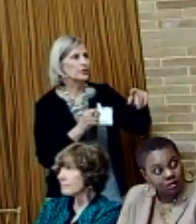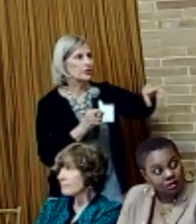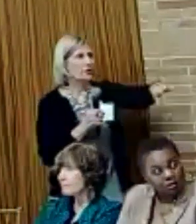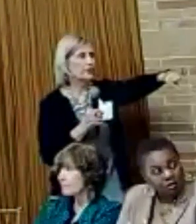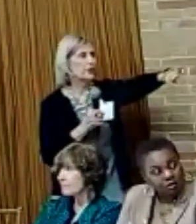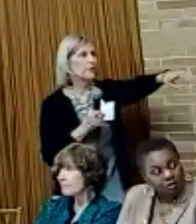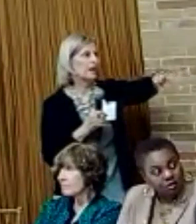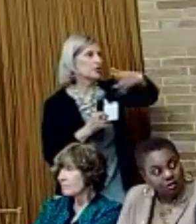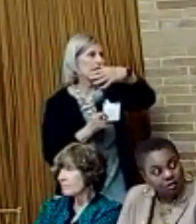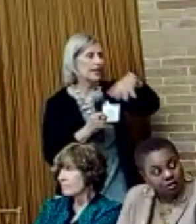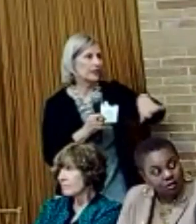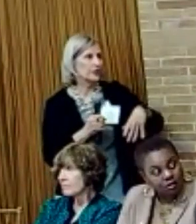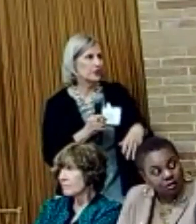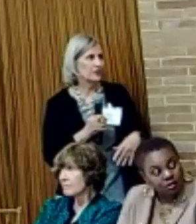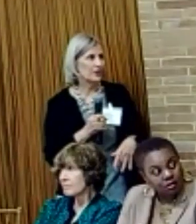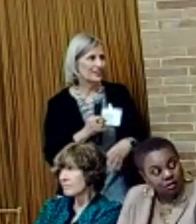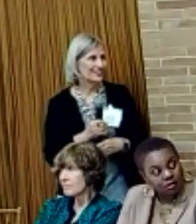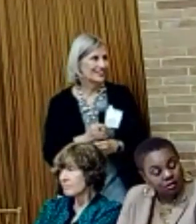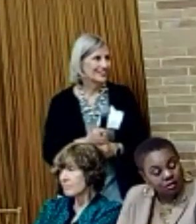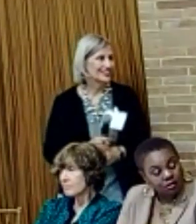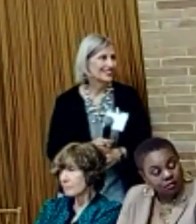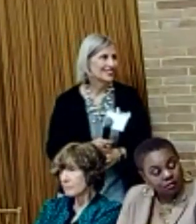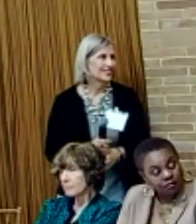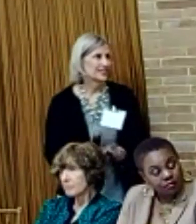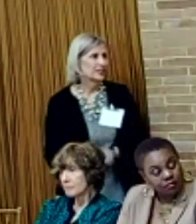no sir if you don't mind because we can't hear